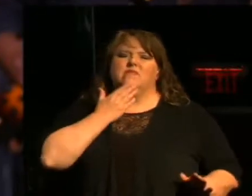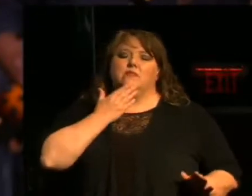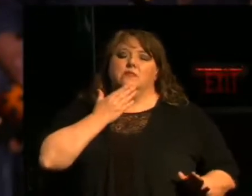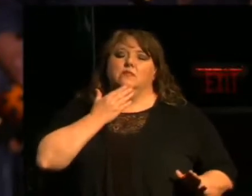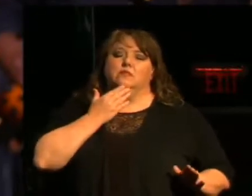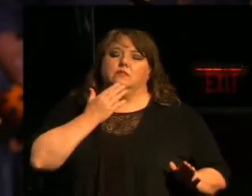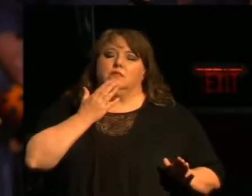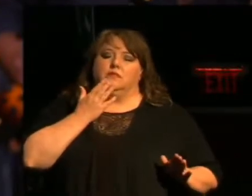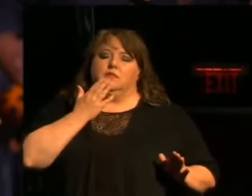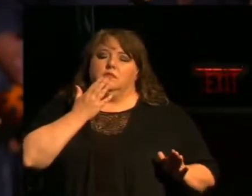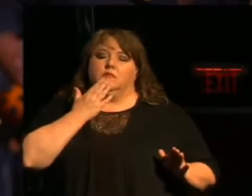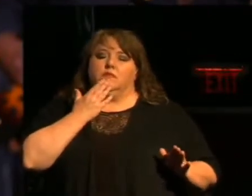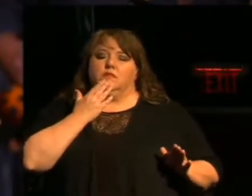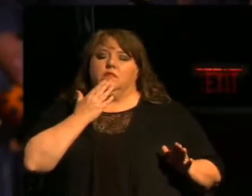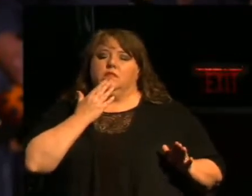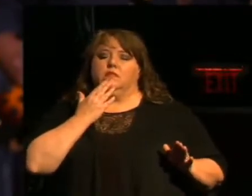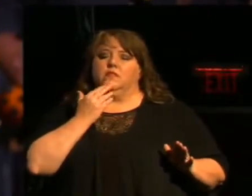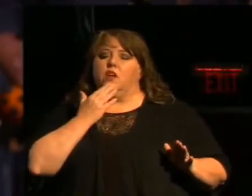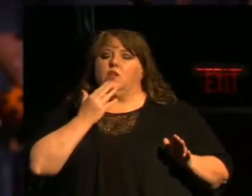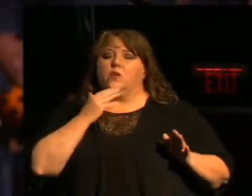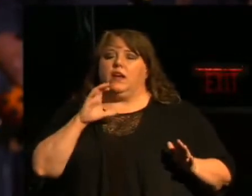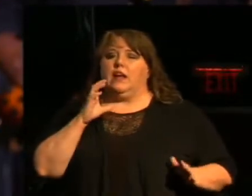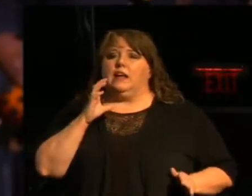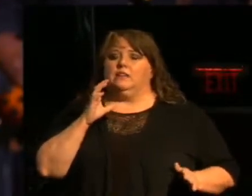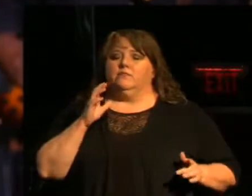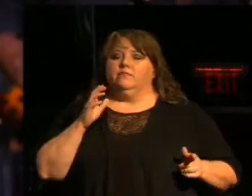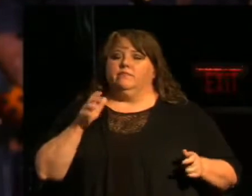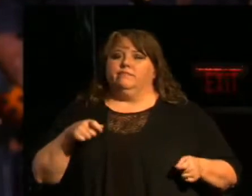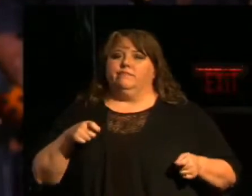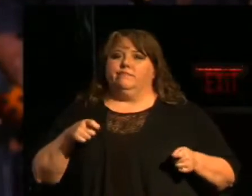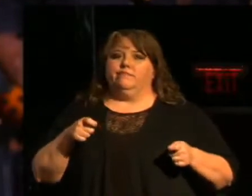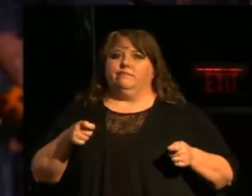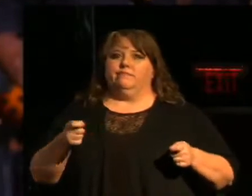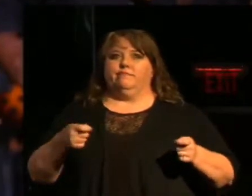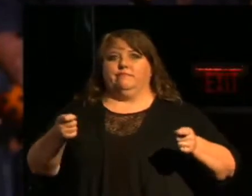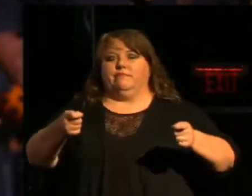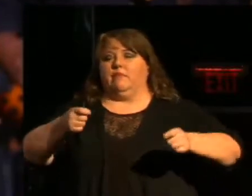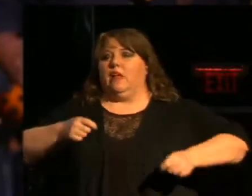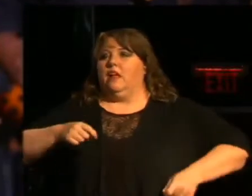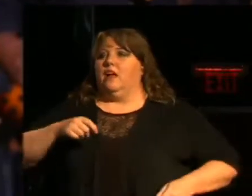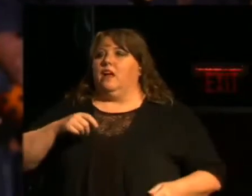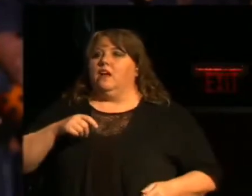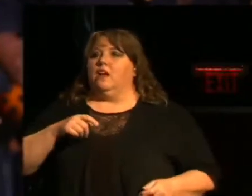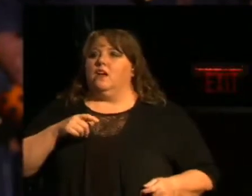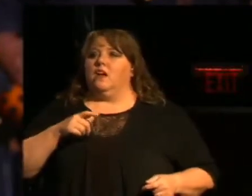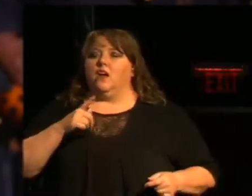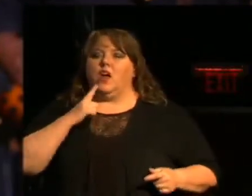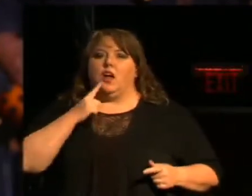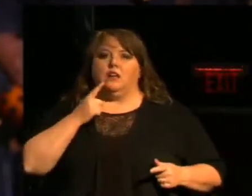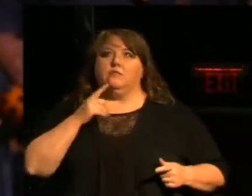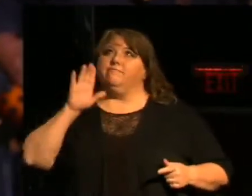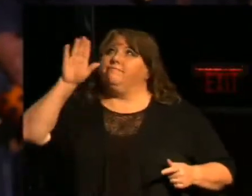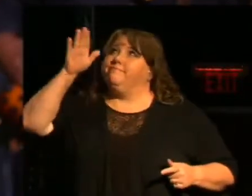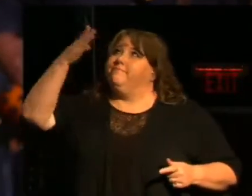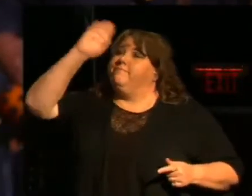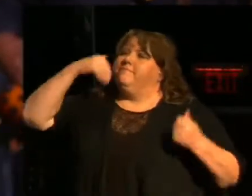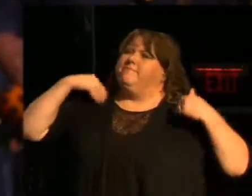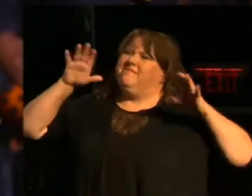riverside, down by the riverside, down by the riverside. I'm gonna lay